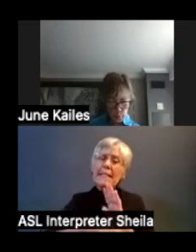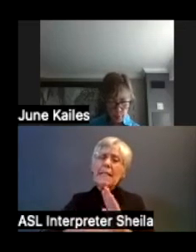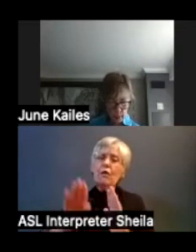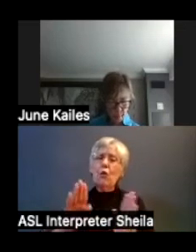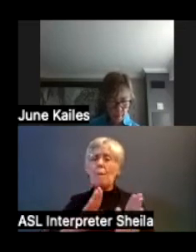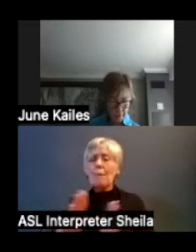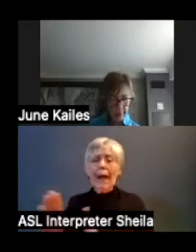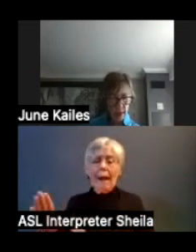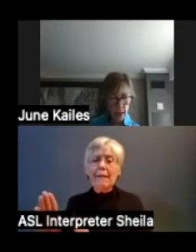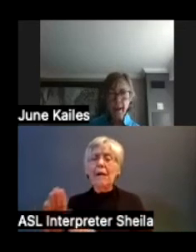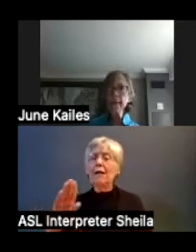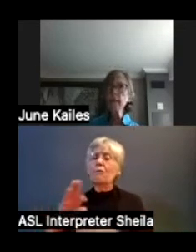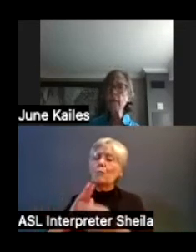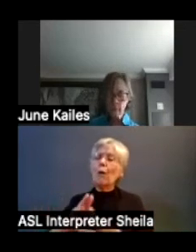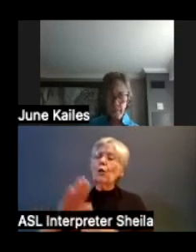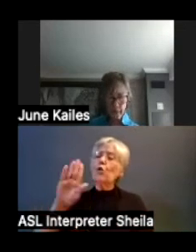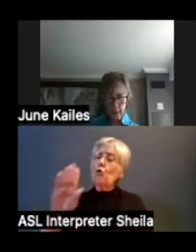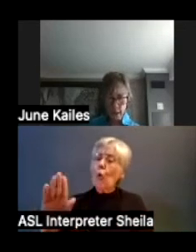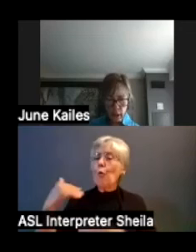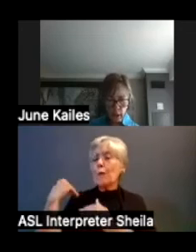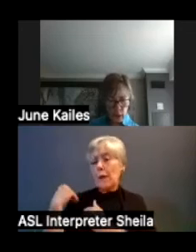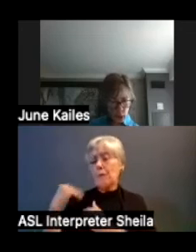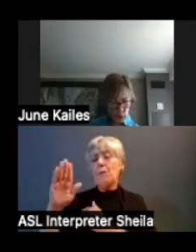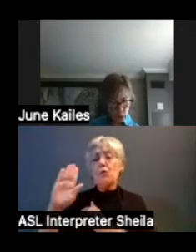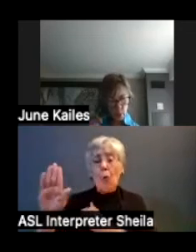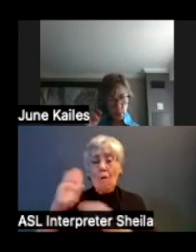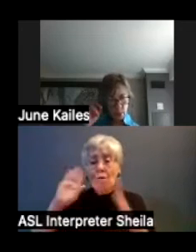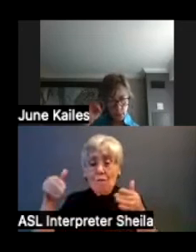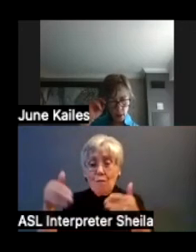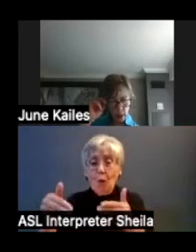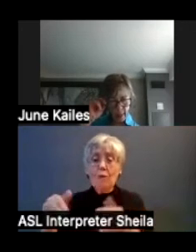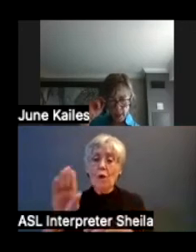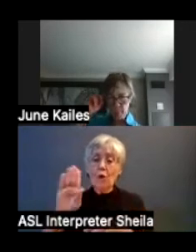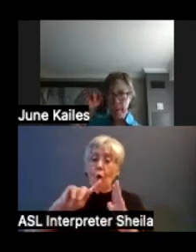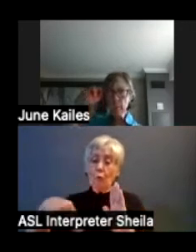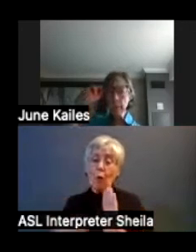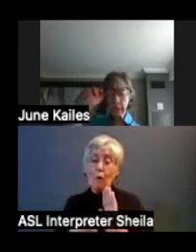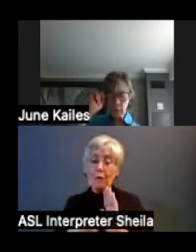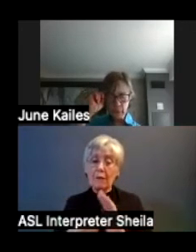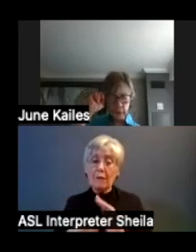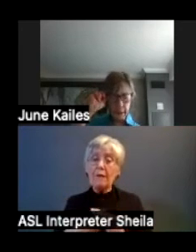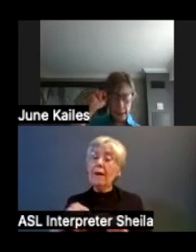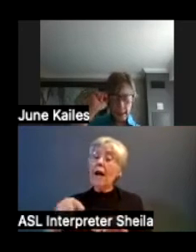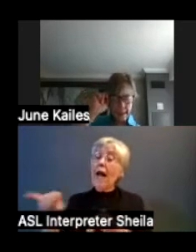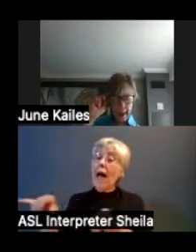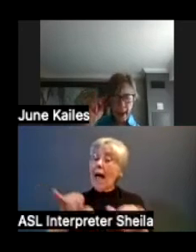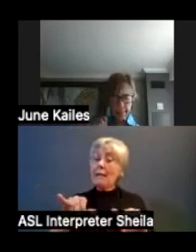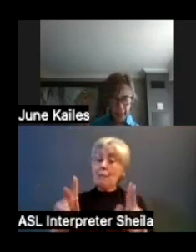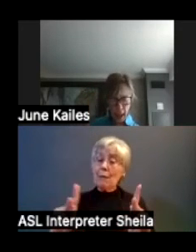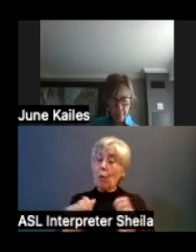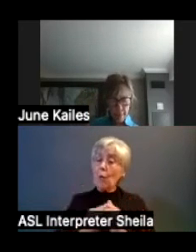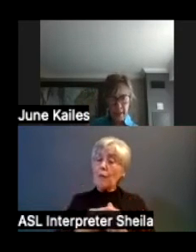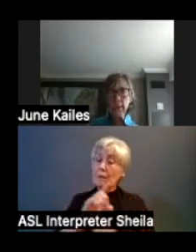your responsibilities and your focus, your roles as people with disabilities,